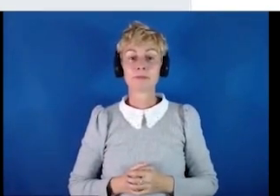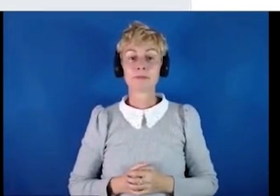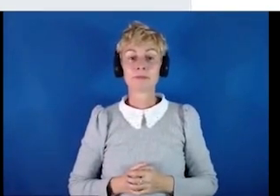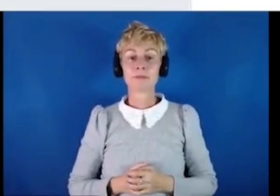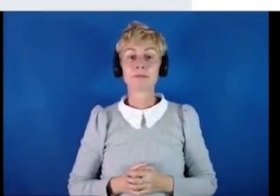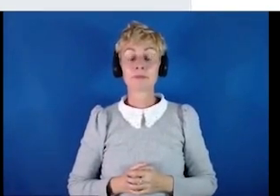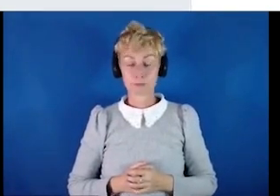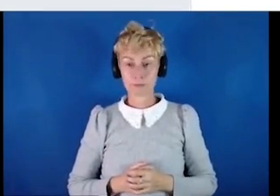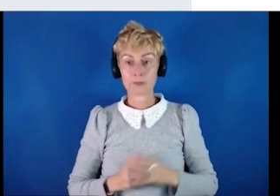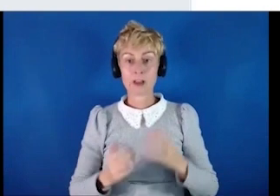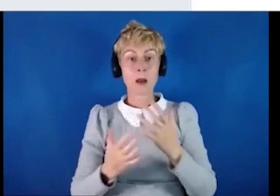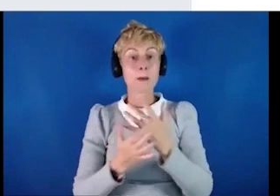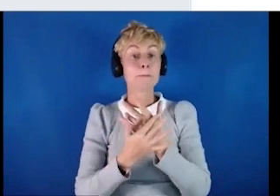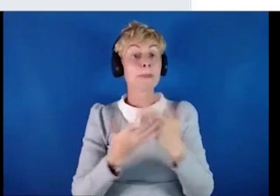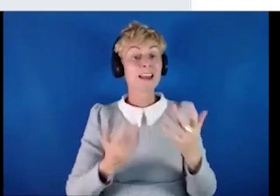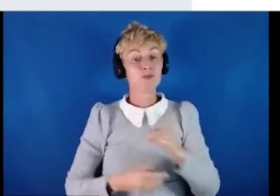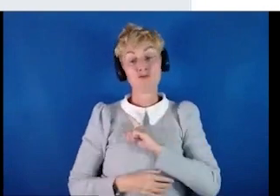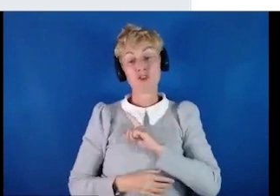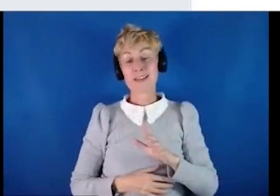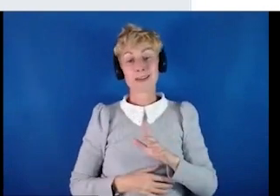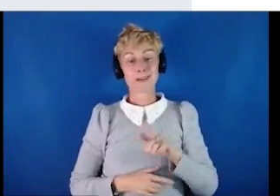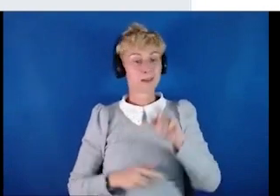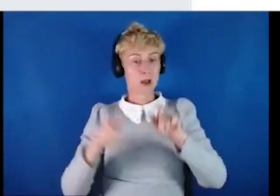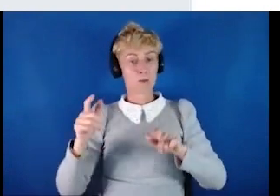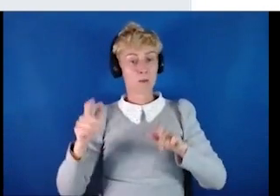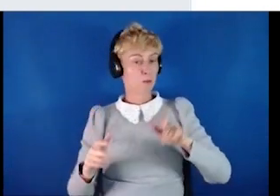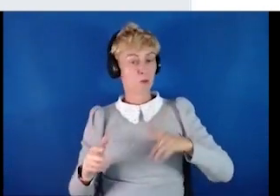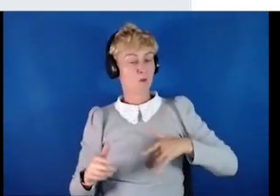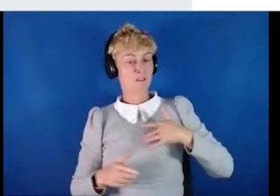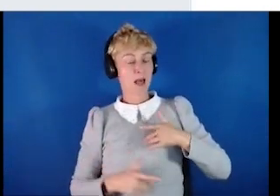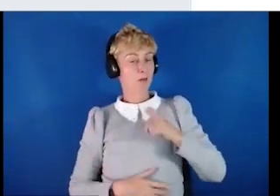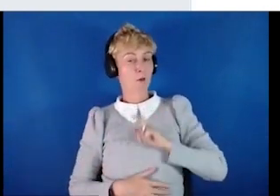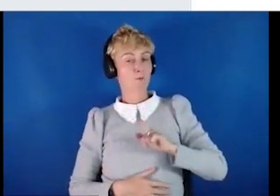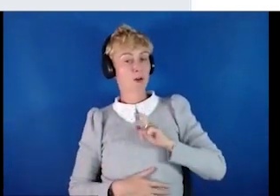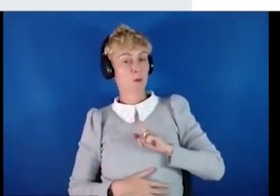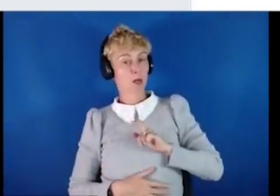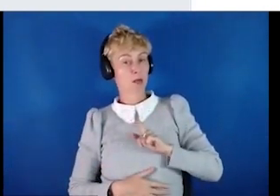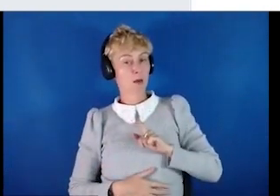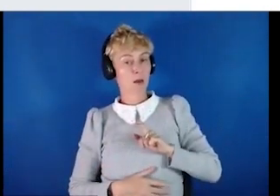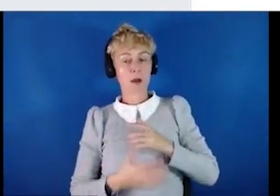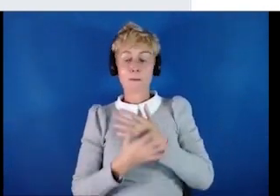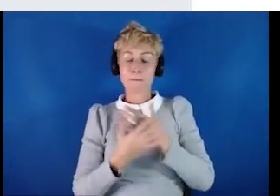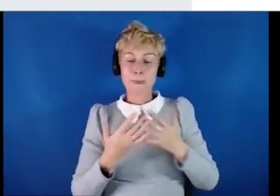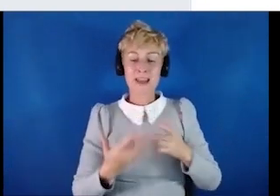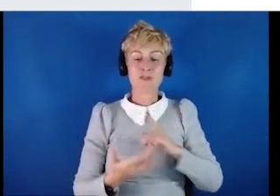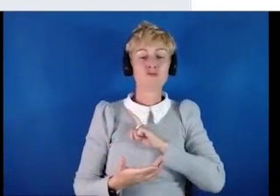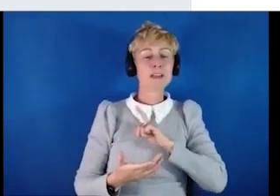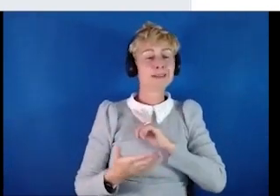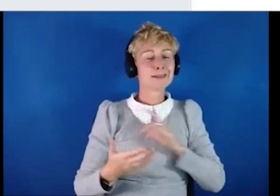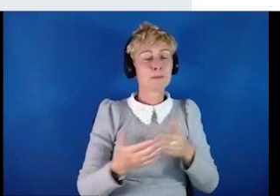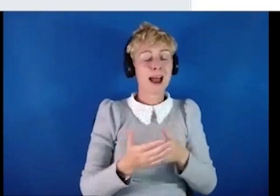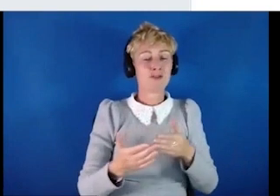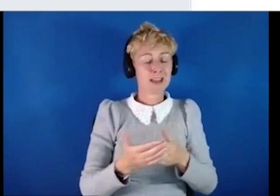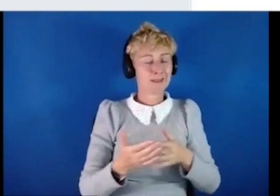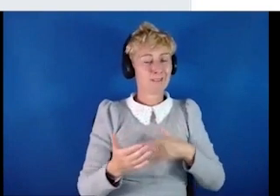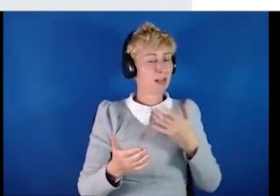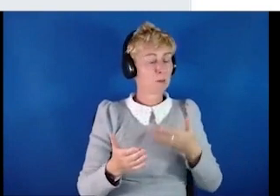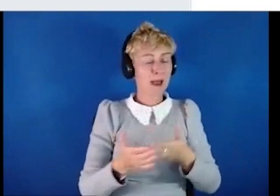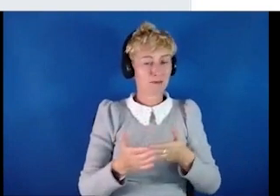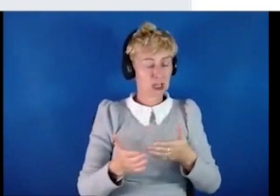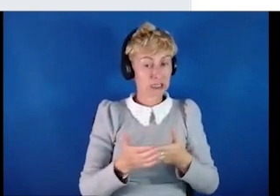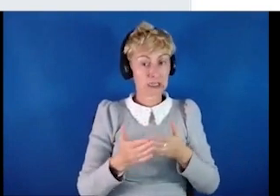There were many factors that participants described as barriers to producing their own research in the field of society and mental